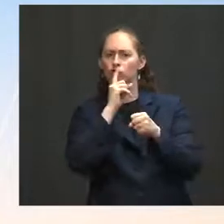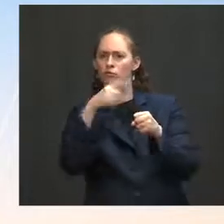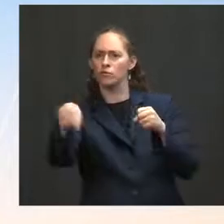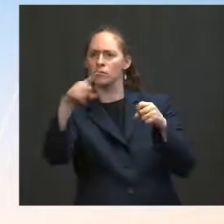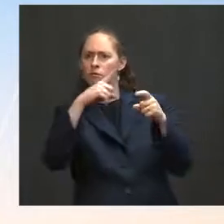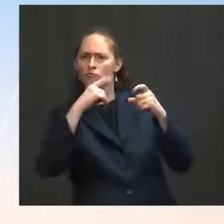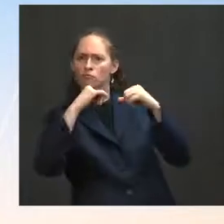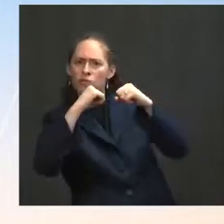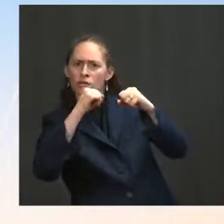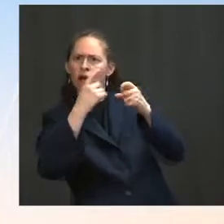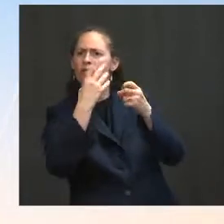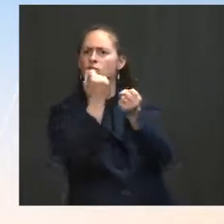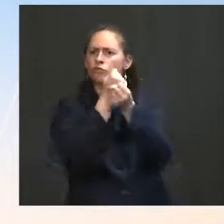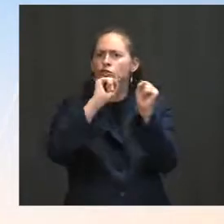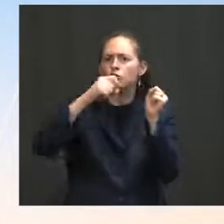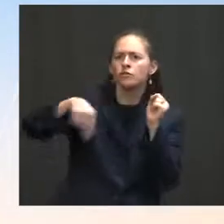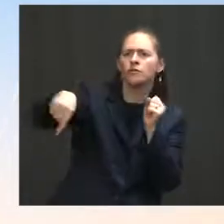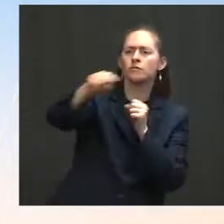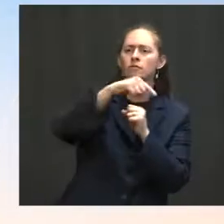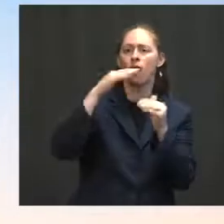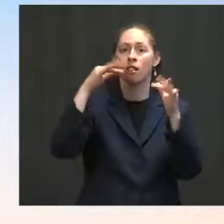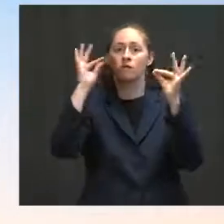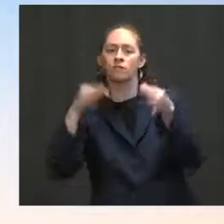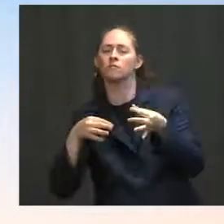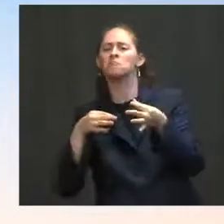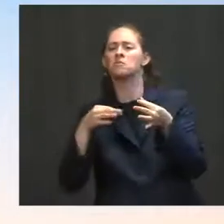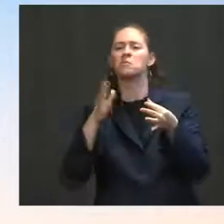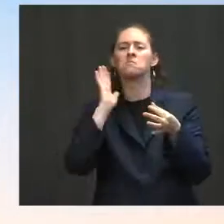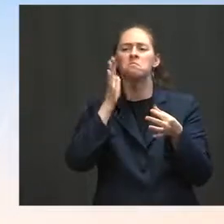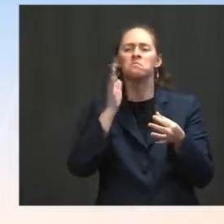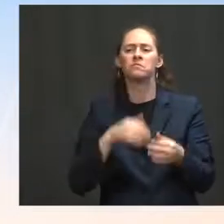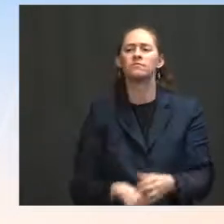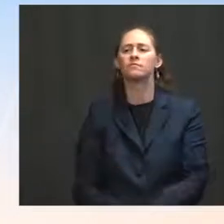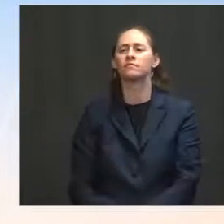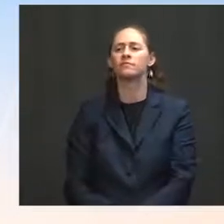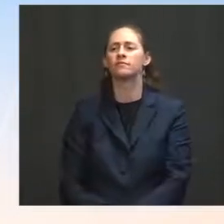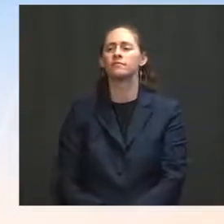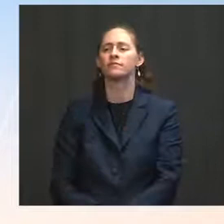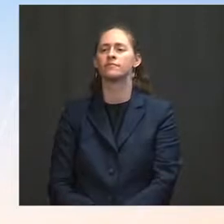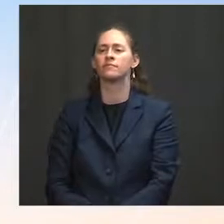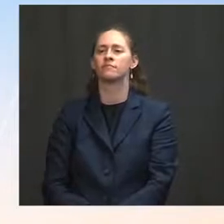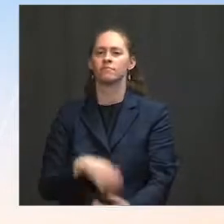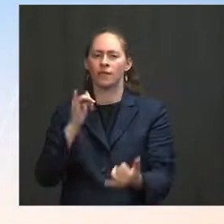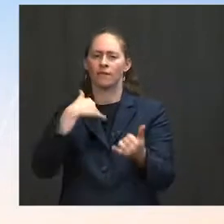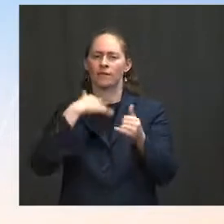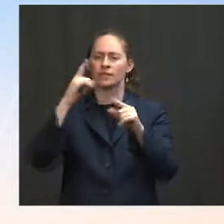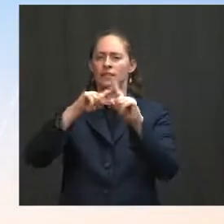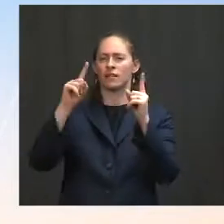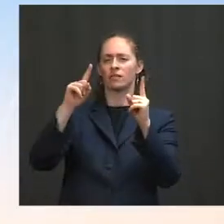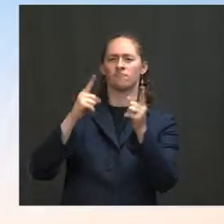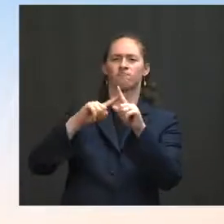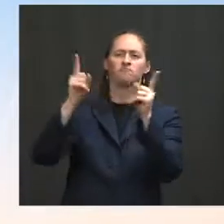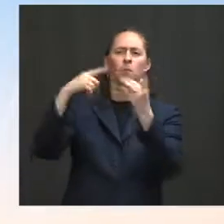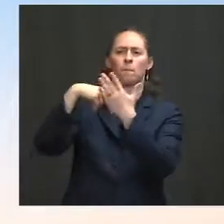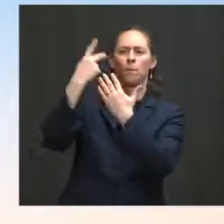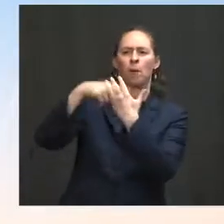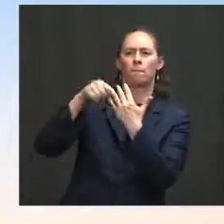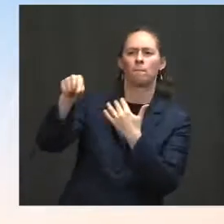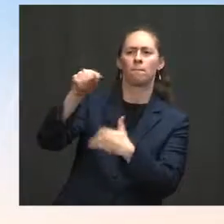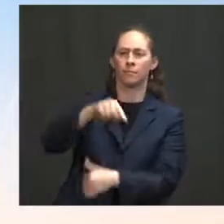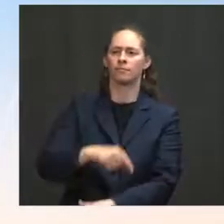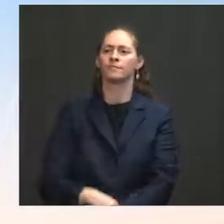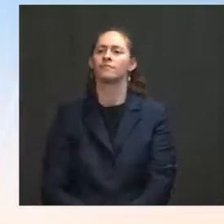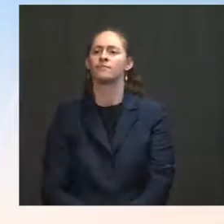final determination is made. So I would see it as a different type of a program, and but those are the considerations. And it's already law, so